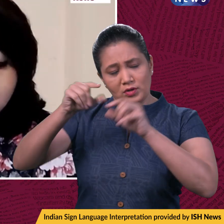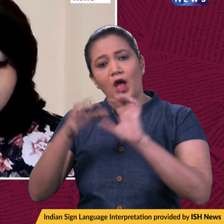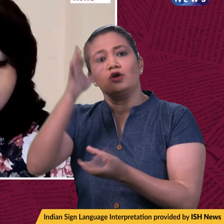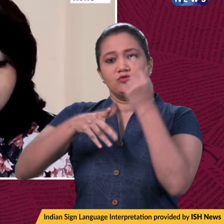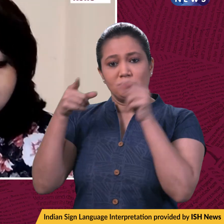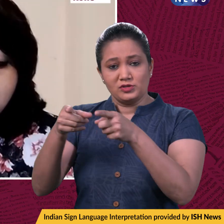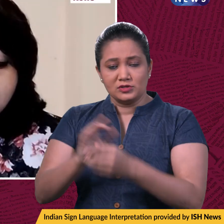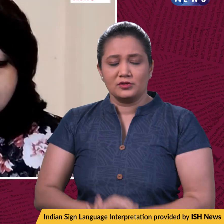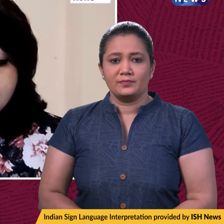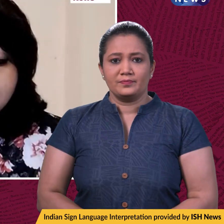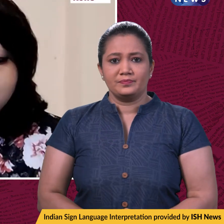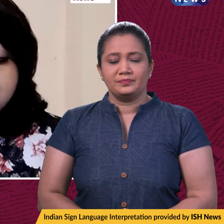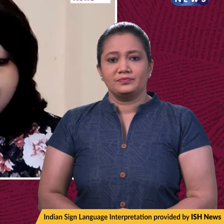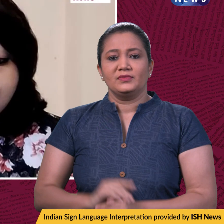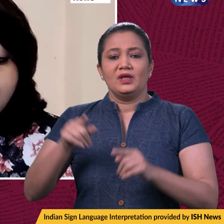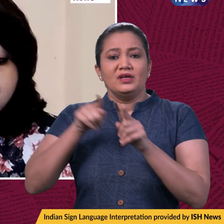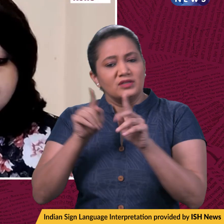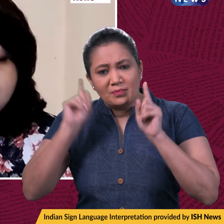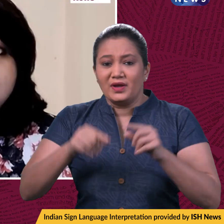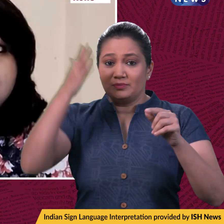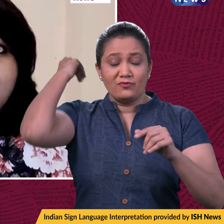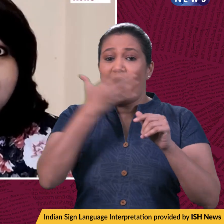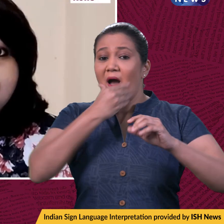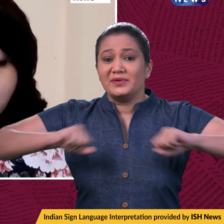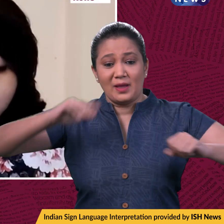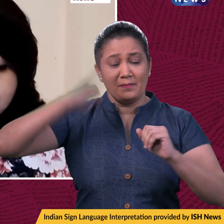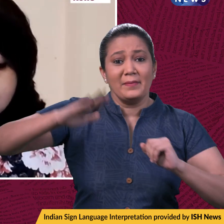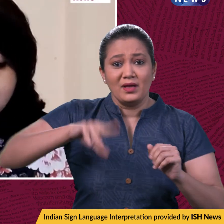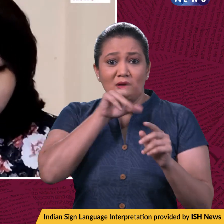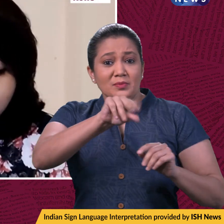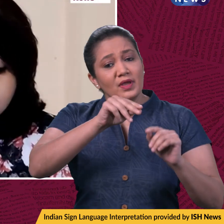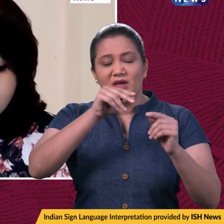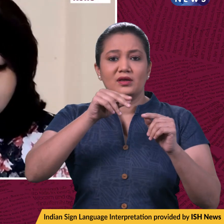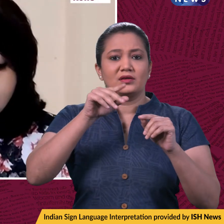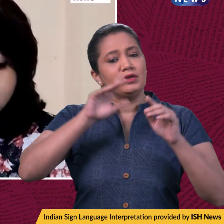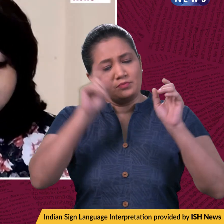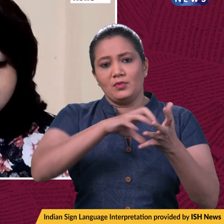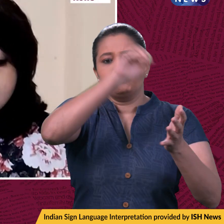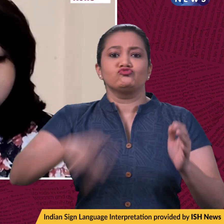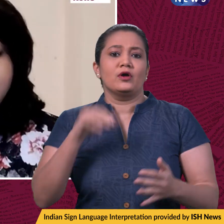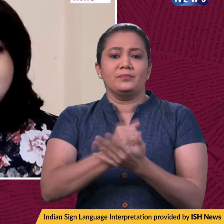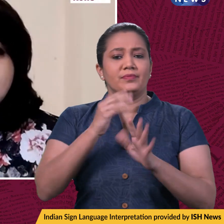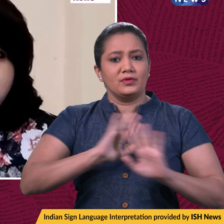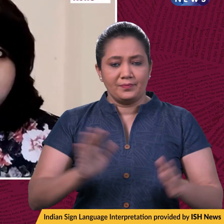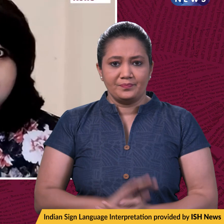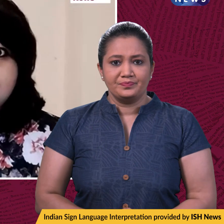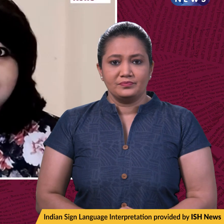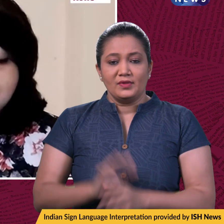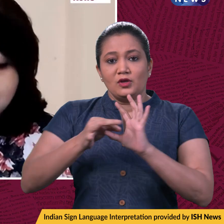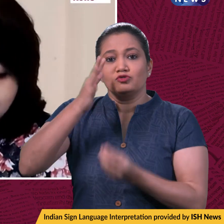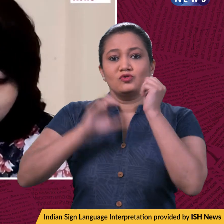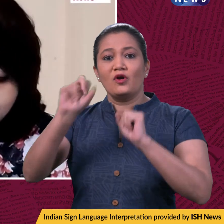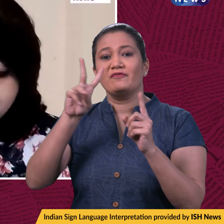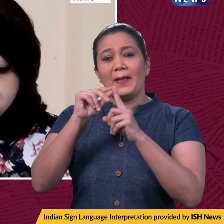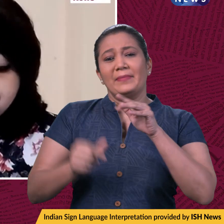Union and have demanded the withdrawal of a statement from the parliament's records. Now, the union's vice president has